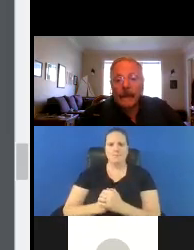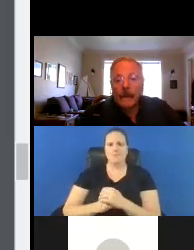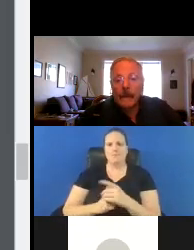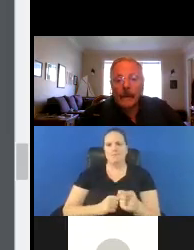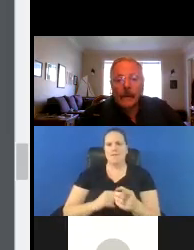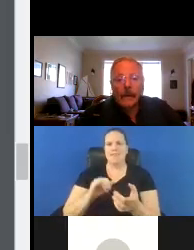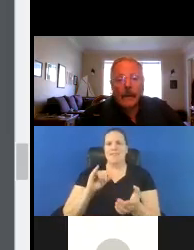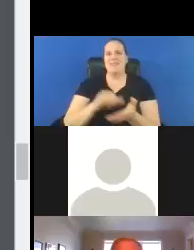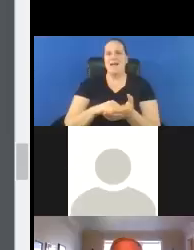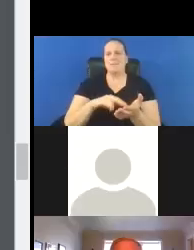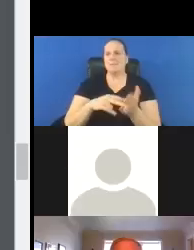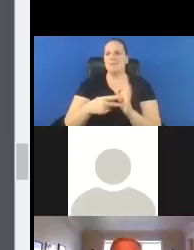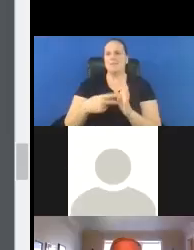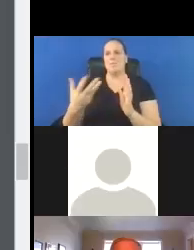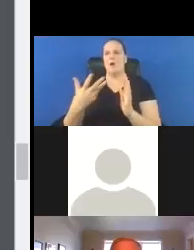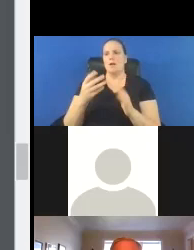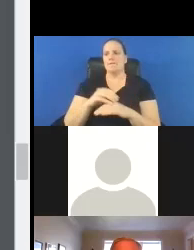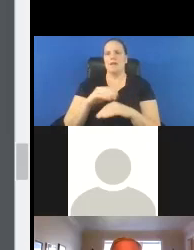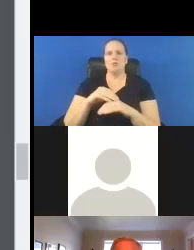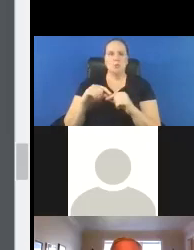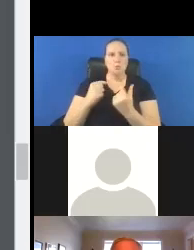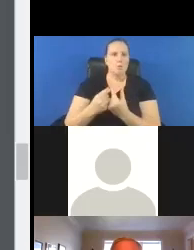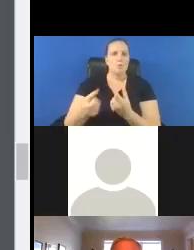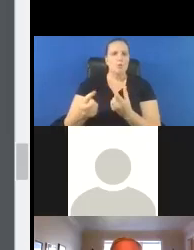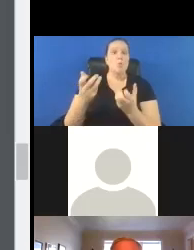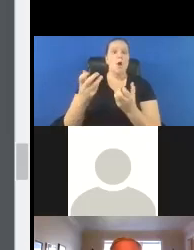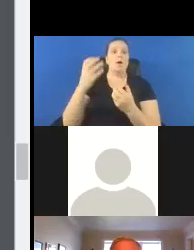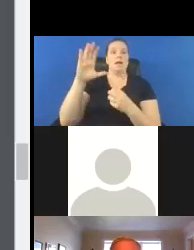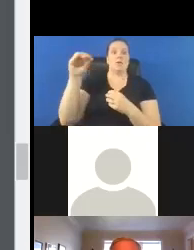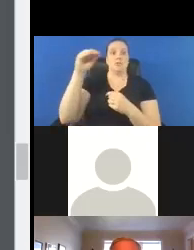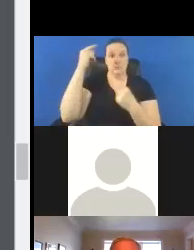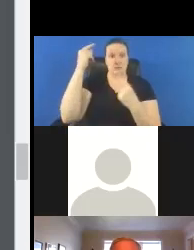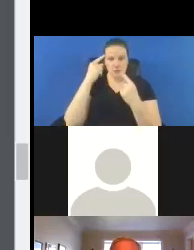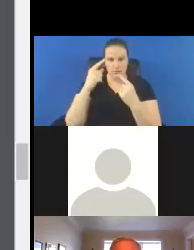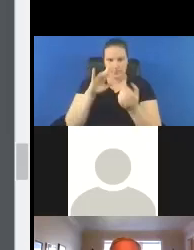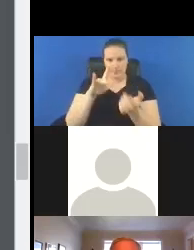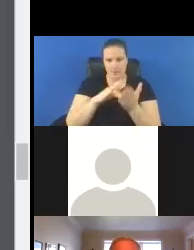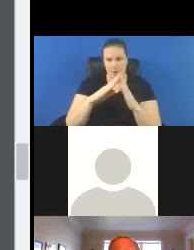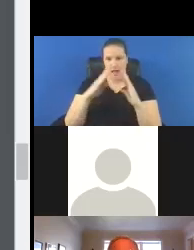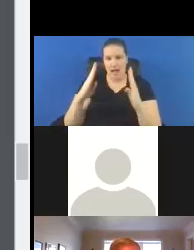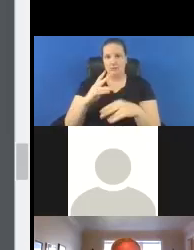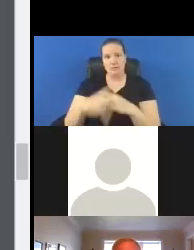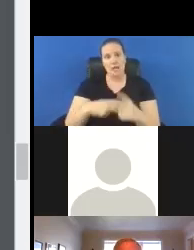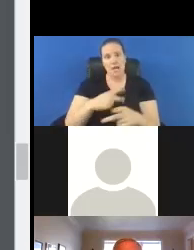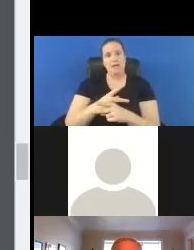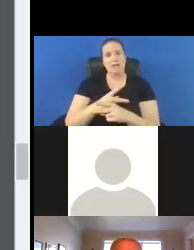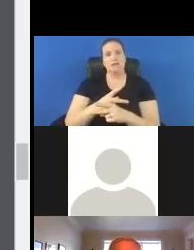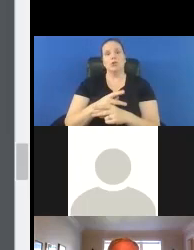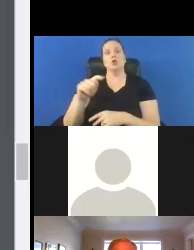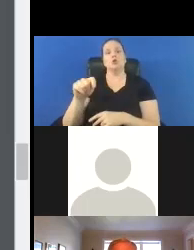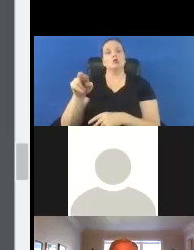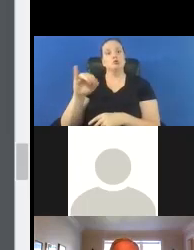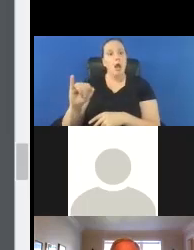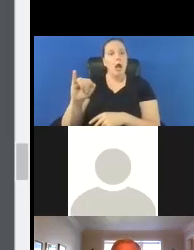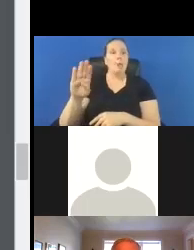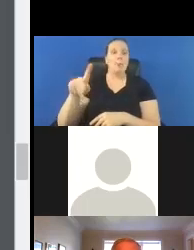to what, as the advisory group, you might want the county to consider as, you know, is it the middle housing types, triplexes,